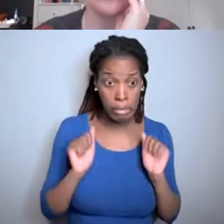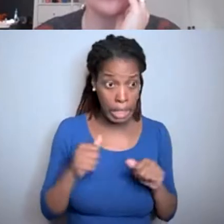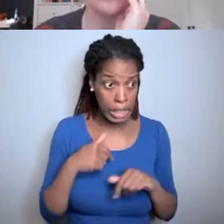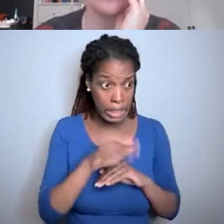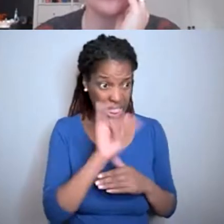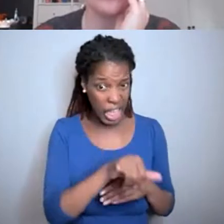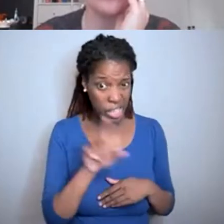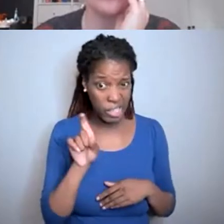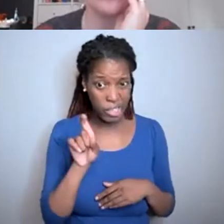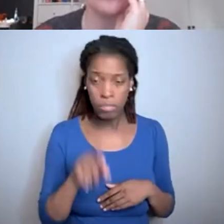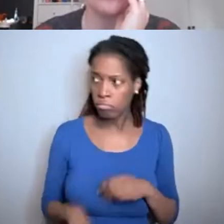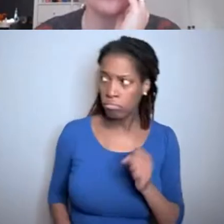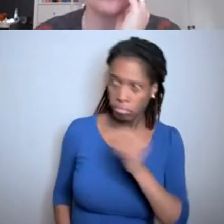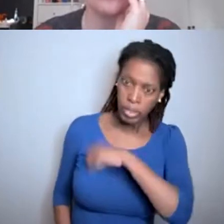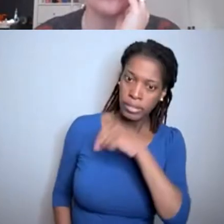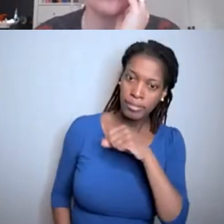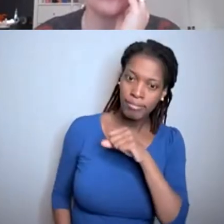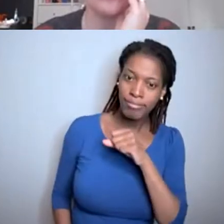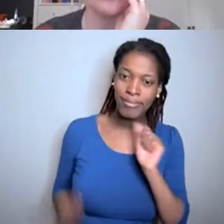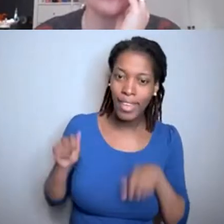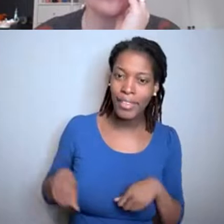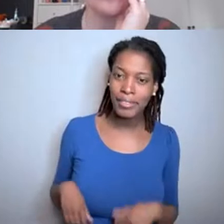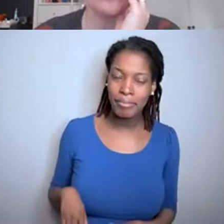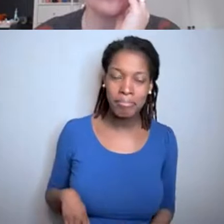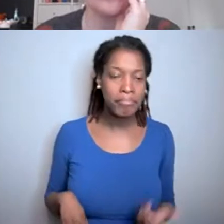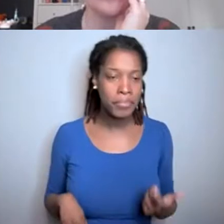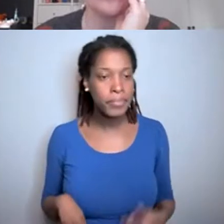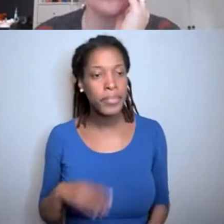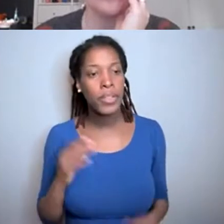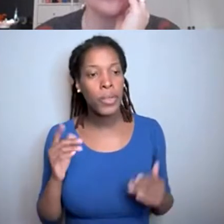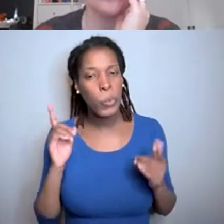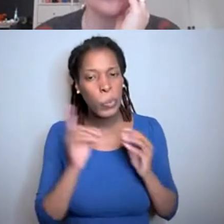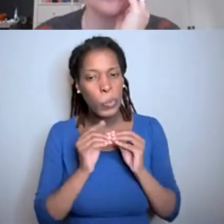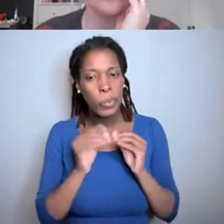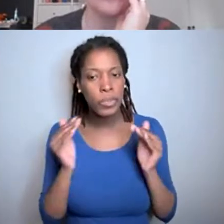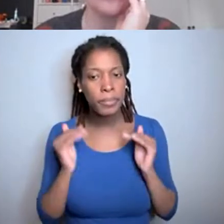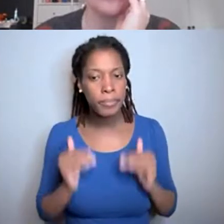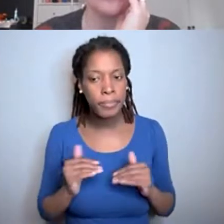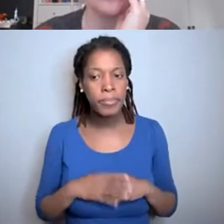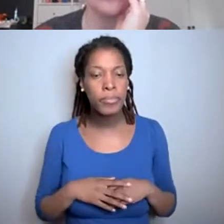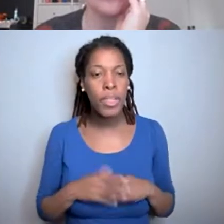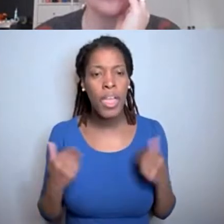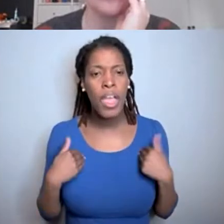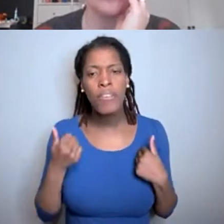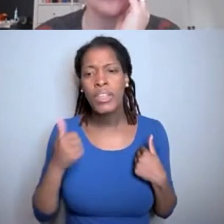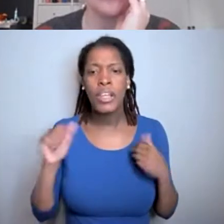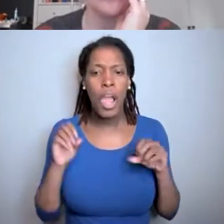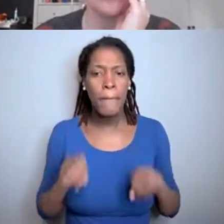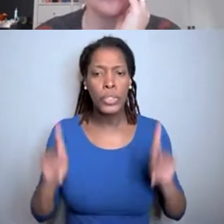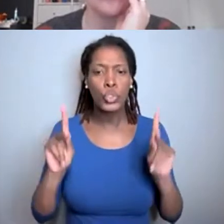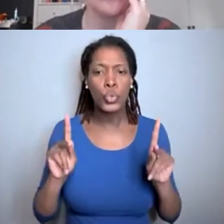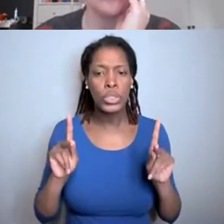see one more at the bottom here get there is there an opportunity to engage with people who might